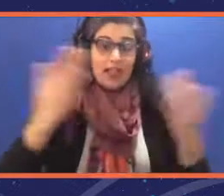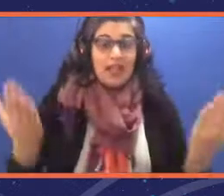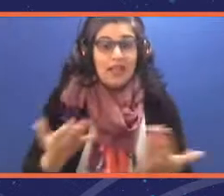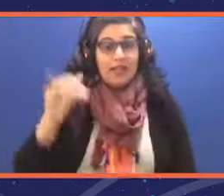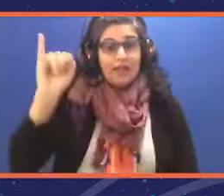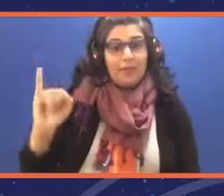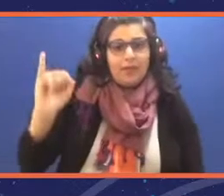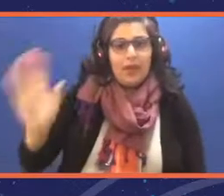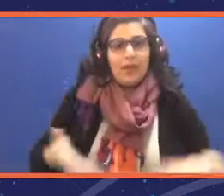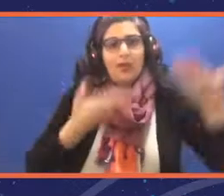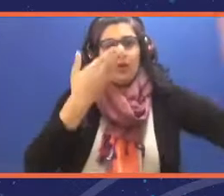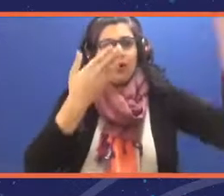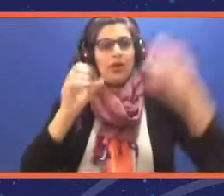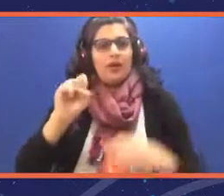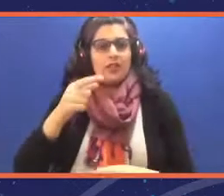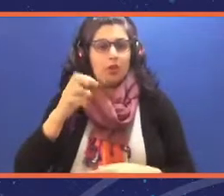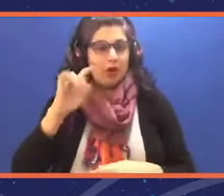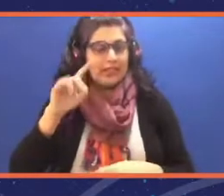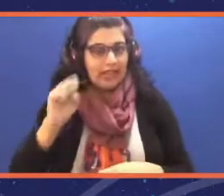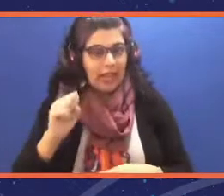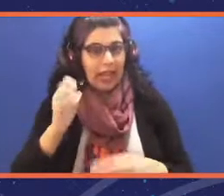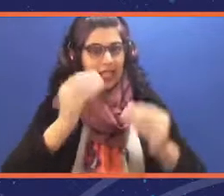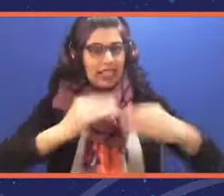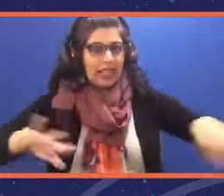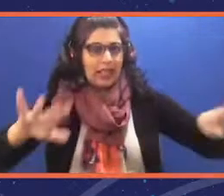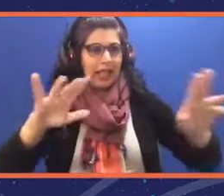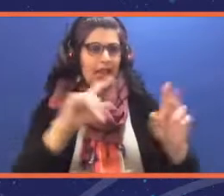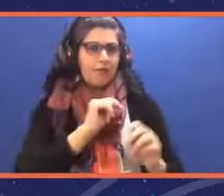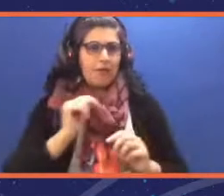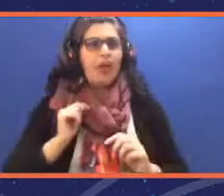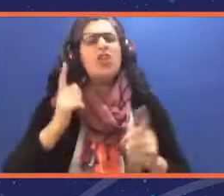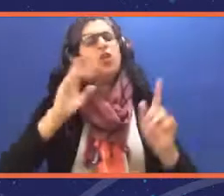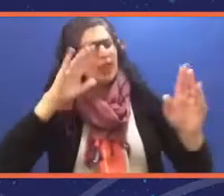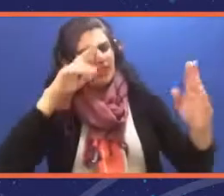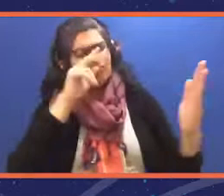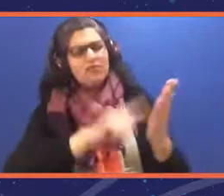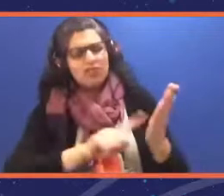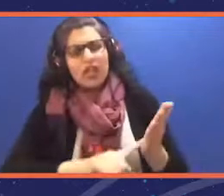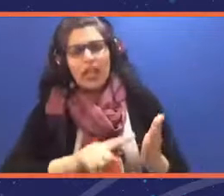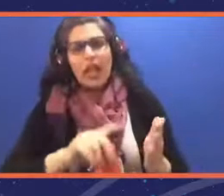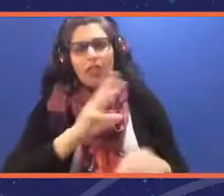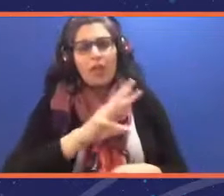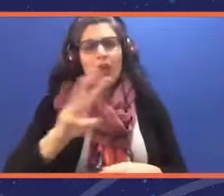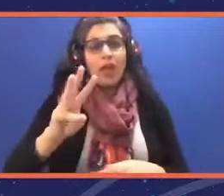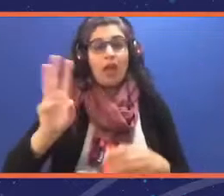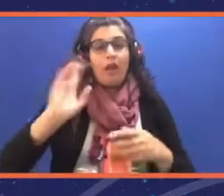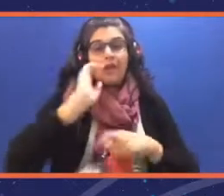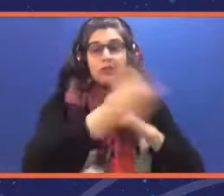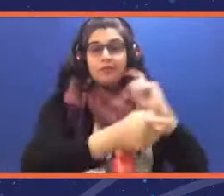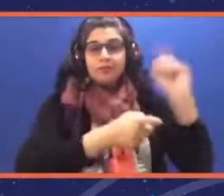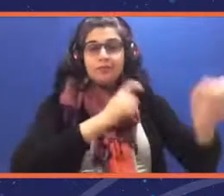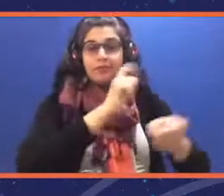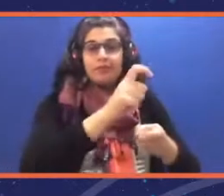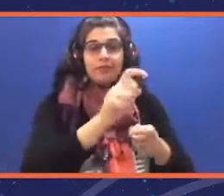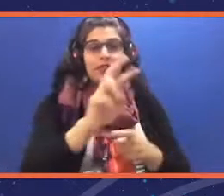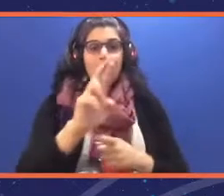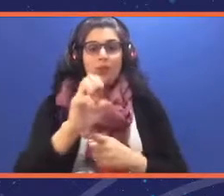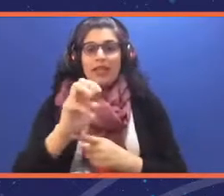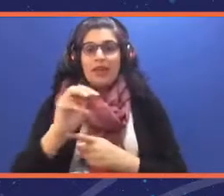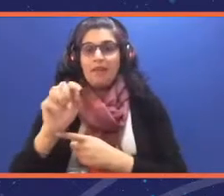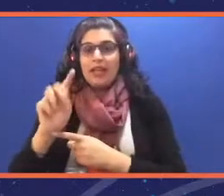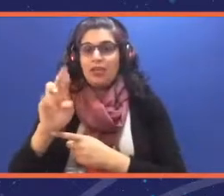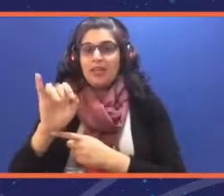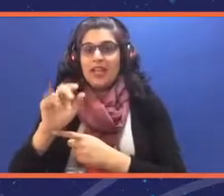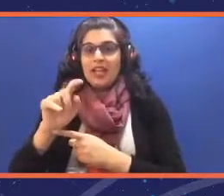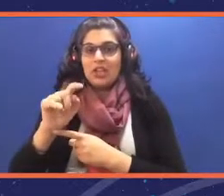up Saguaro Land Trust. You can also check out their website to contribute to rematriation efforts through the